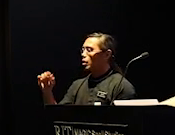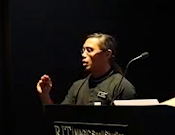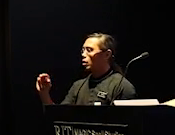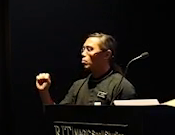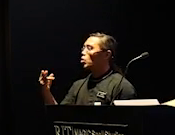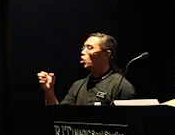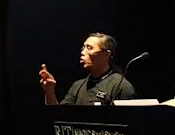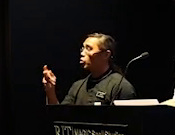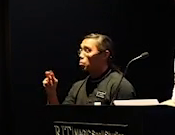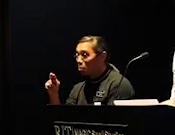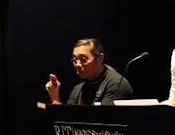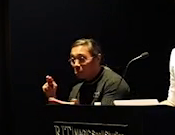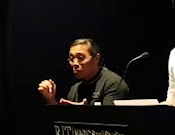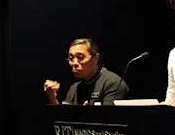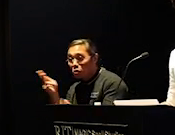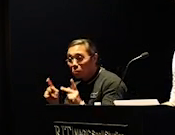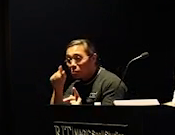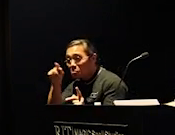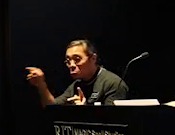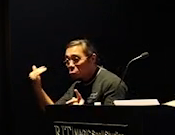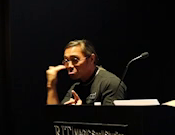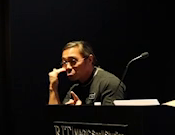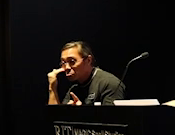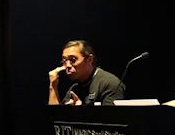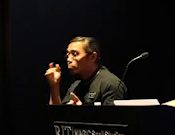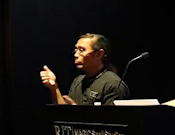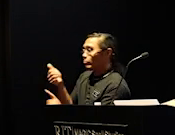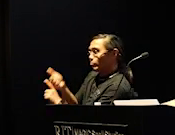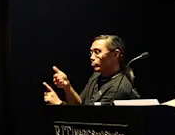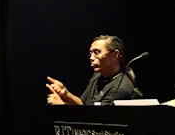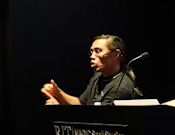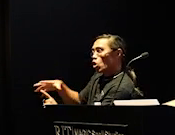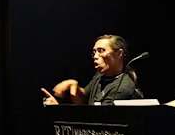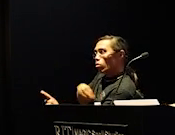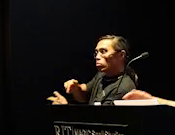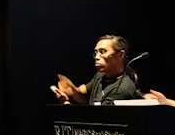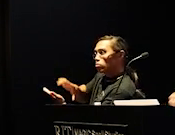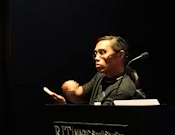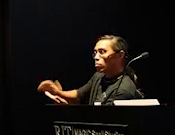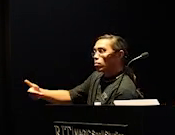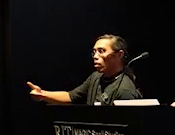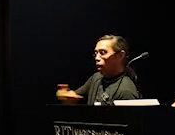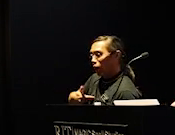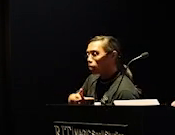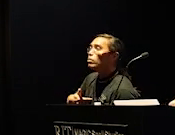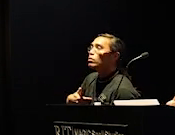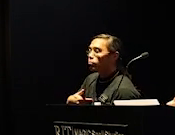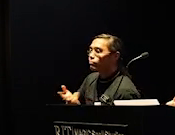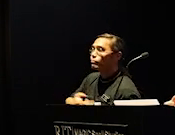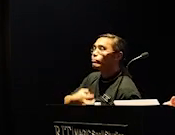Think Design, and he hired me on out of school and did some did some work there,